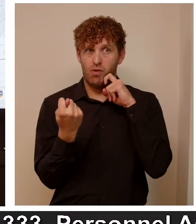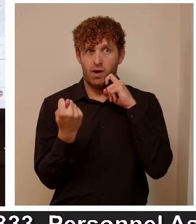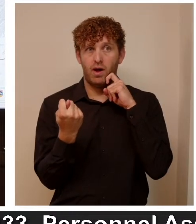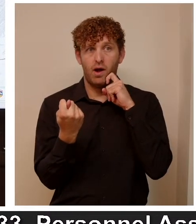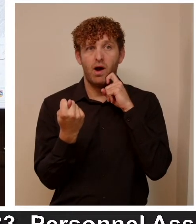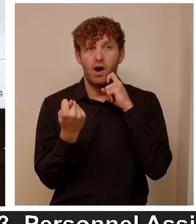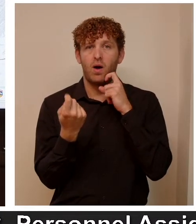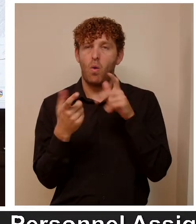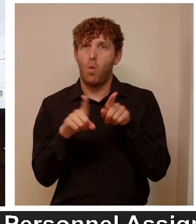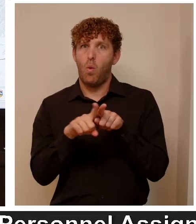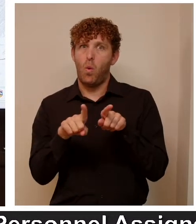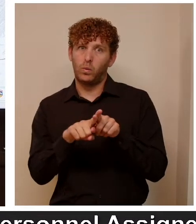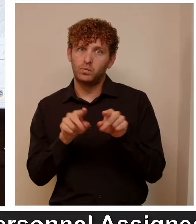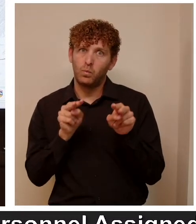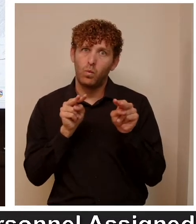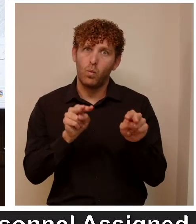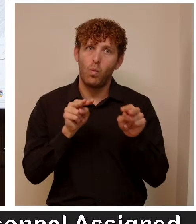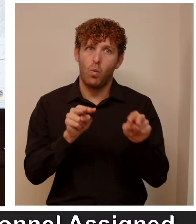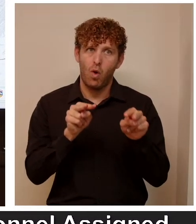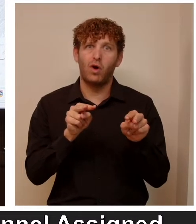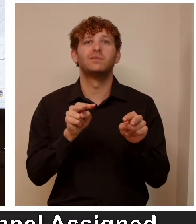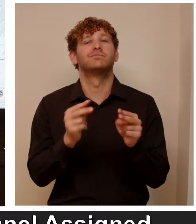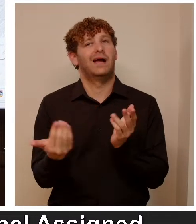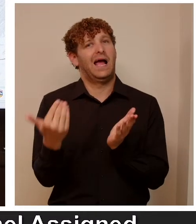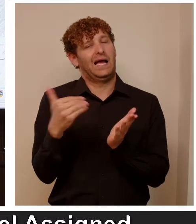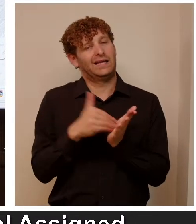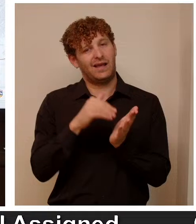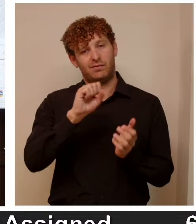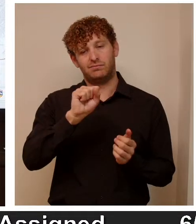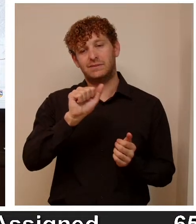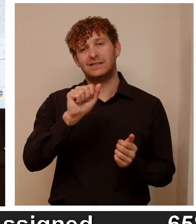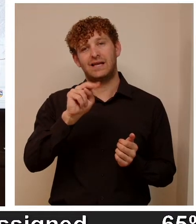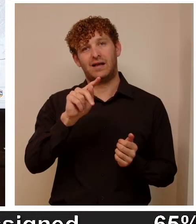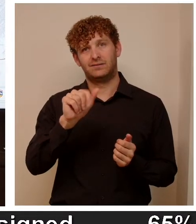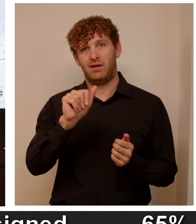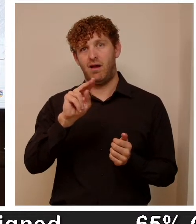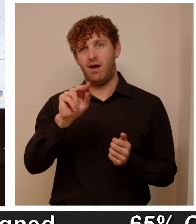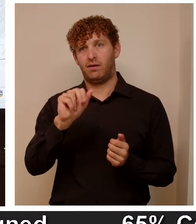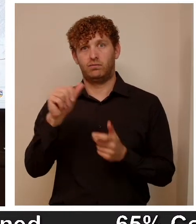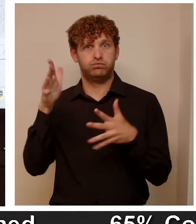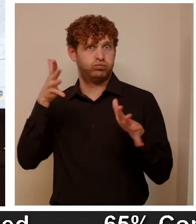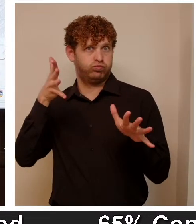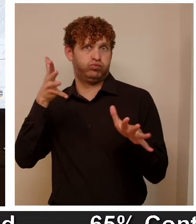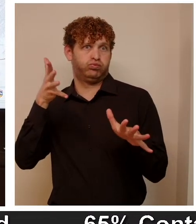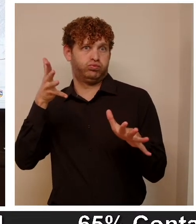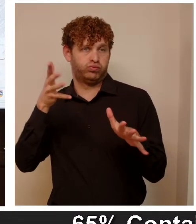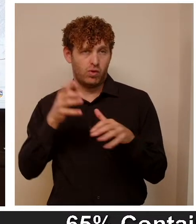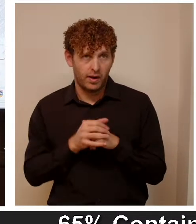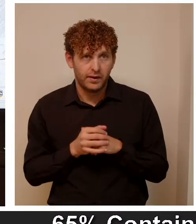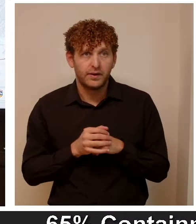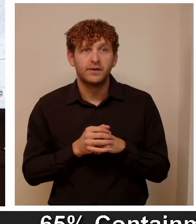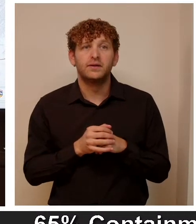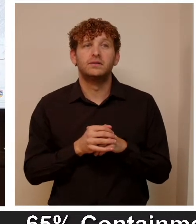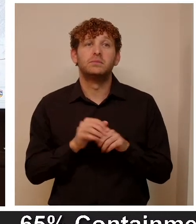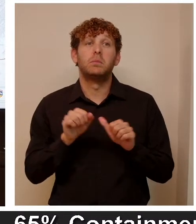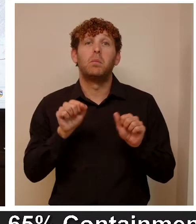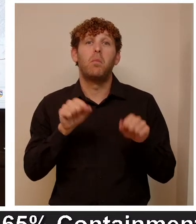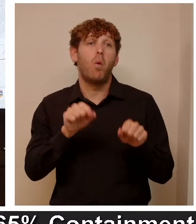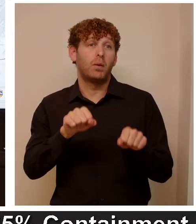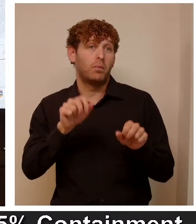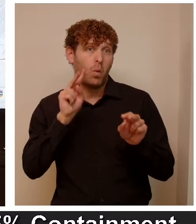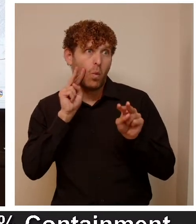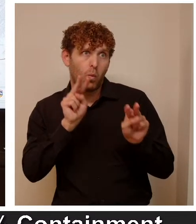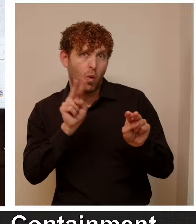wind event. So those winds come down from the mountains, normally from the northeast, and descend down. There's a contingent of the models, a pretty stubborn